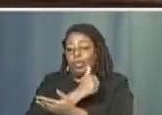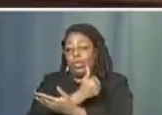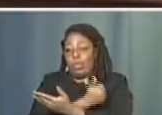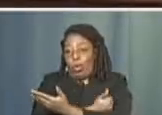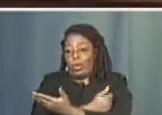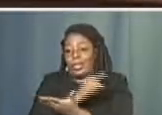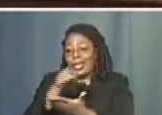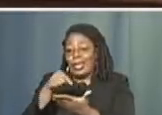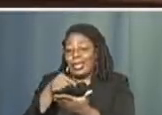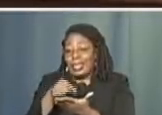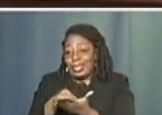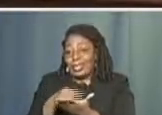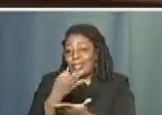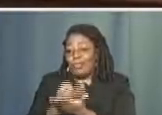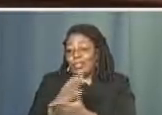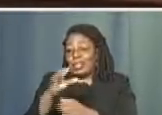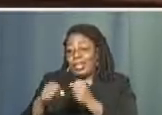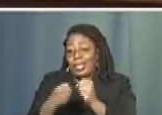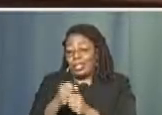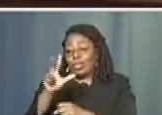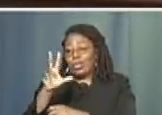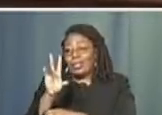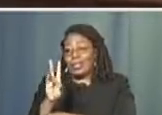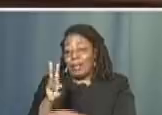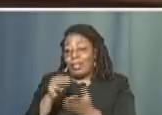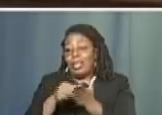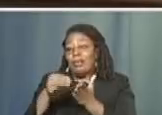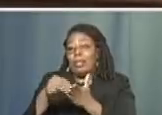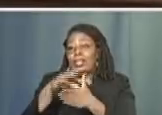this fiscal year is $37 million